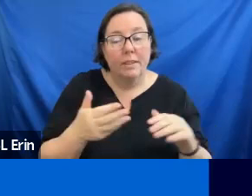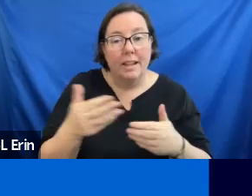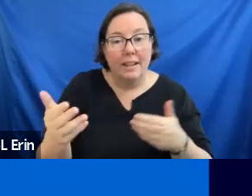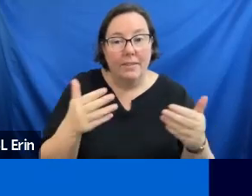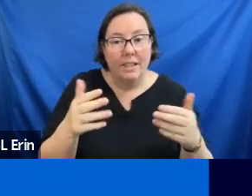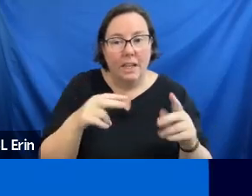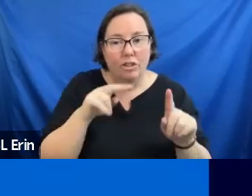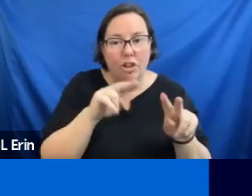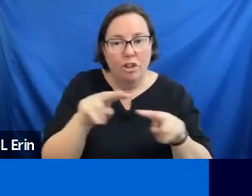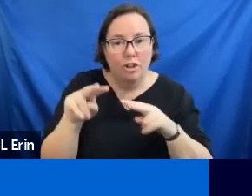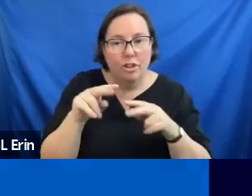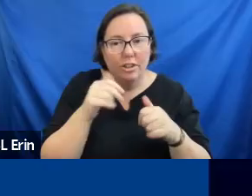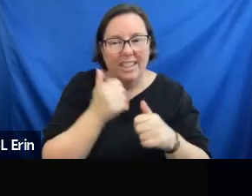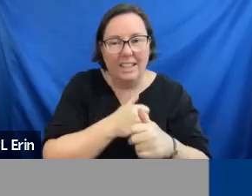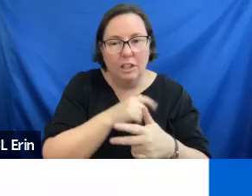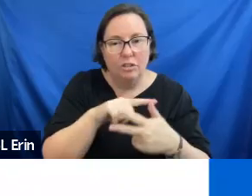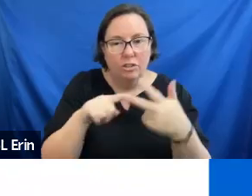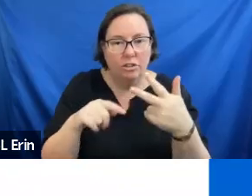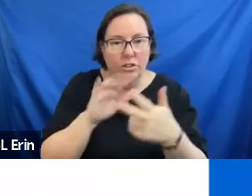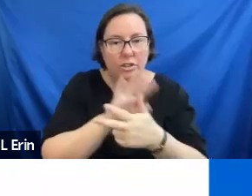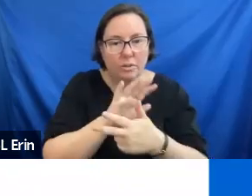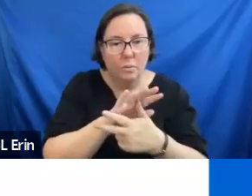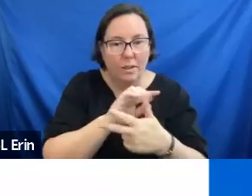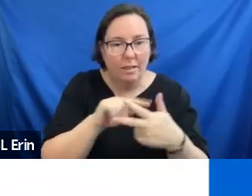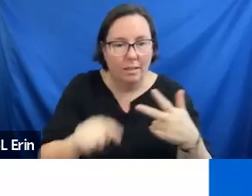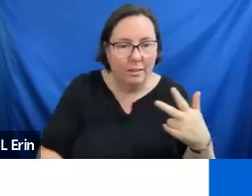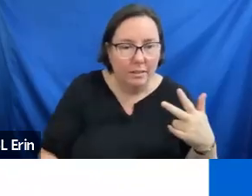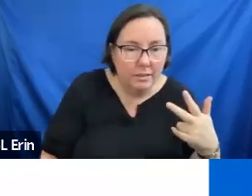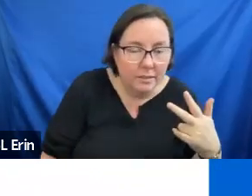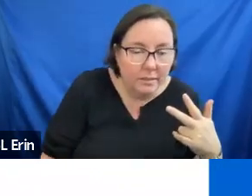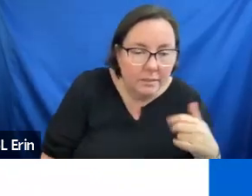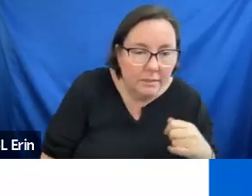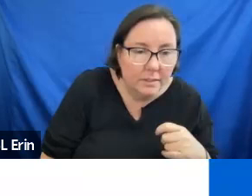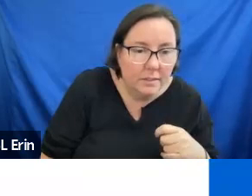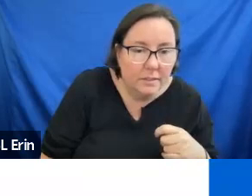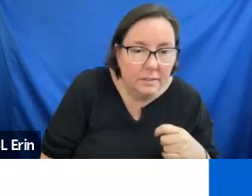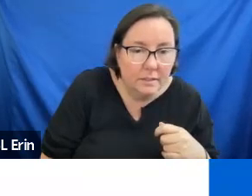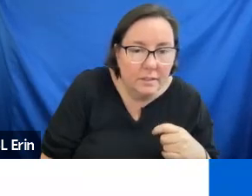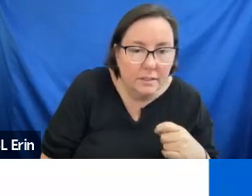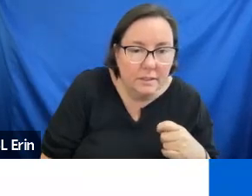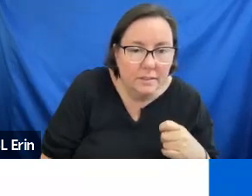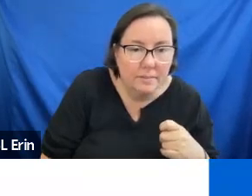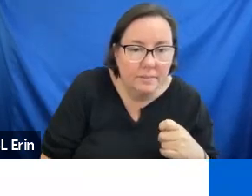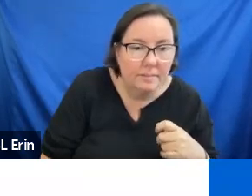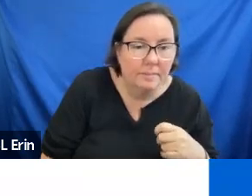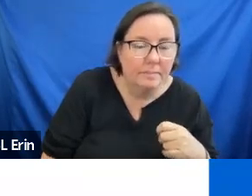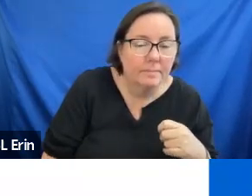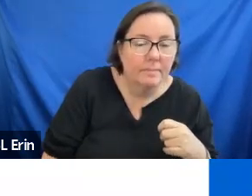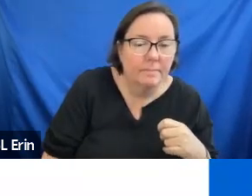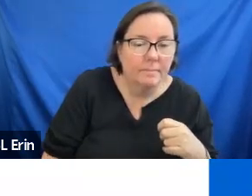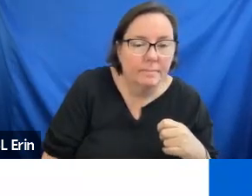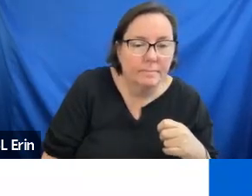by exam school. So as we look